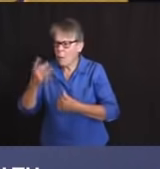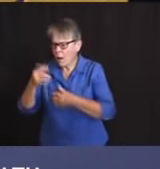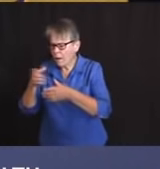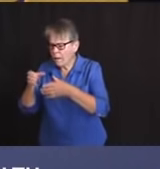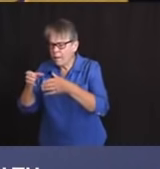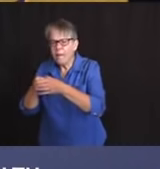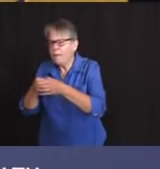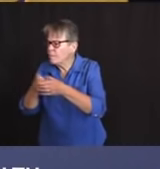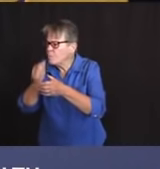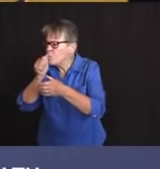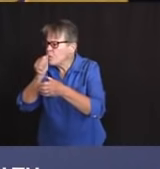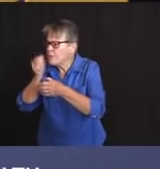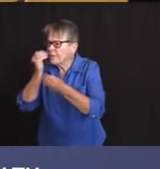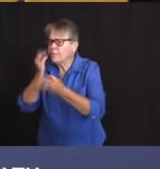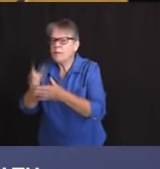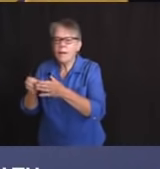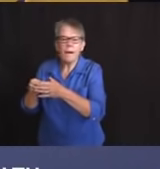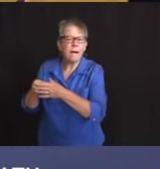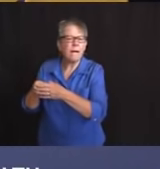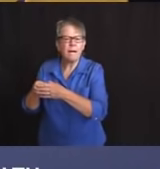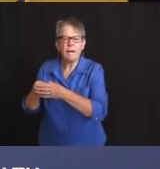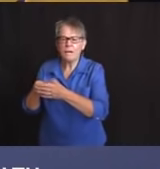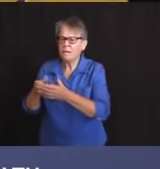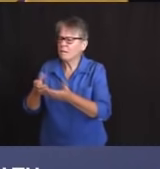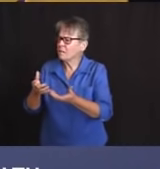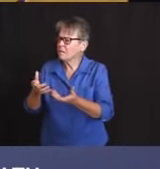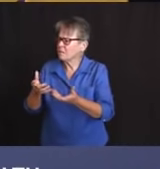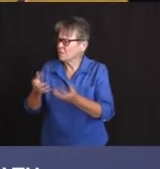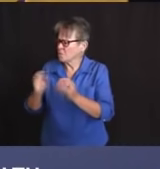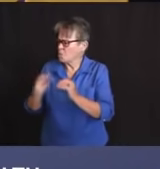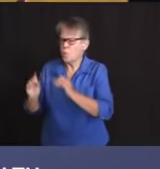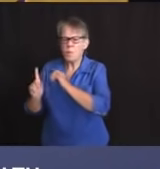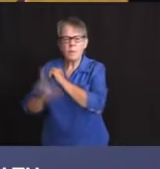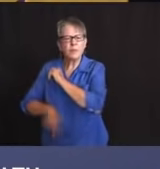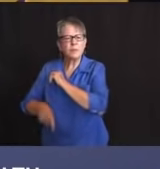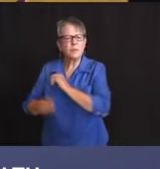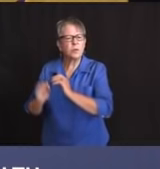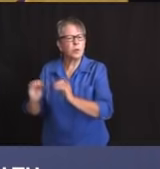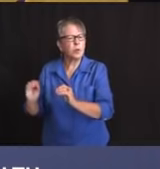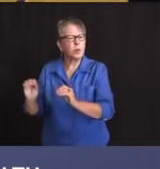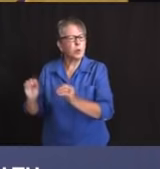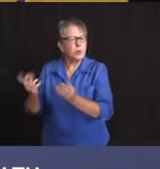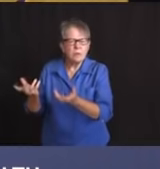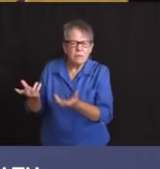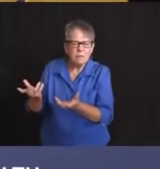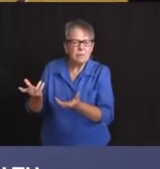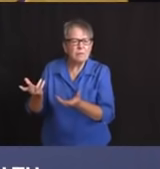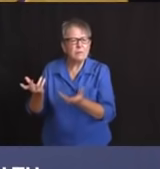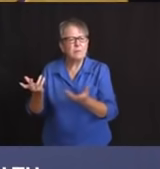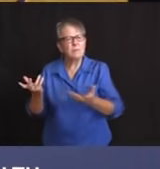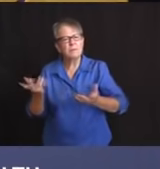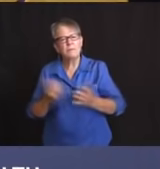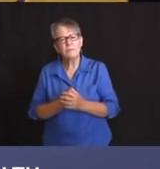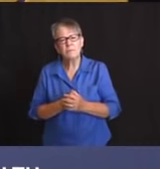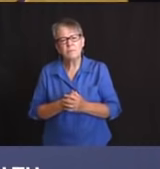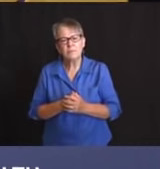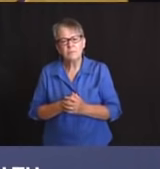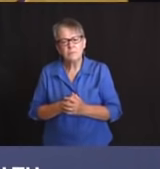Let me, I'm joined by Matt Placken, who will want to weigh in here, our chief counsel, but let me say this.